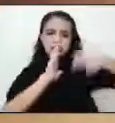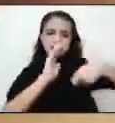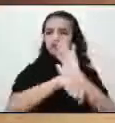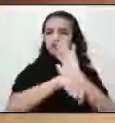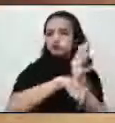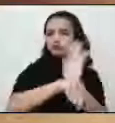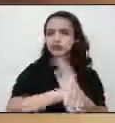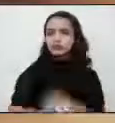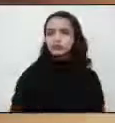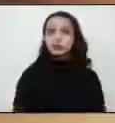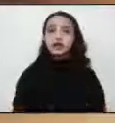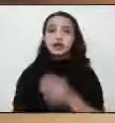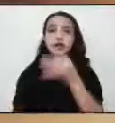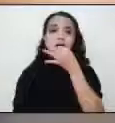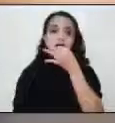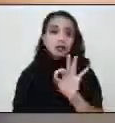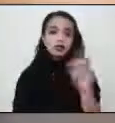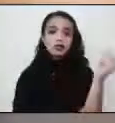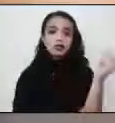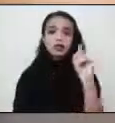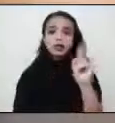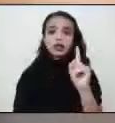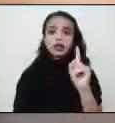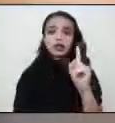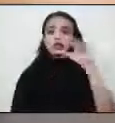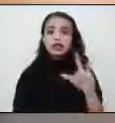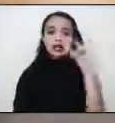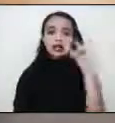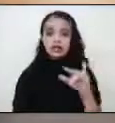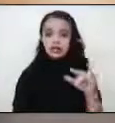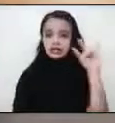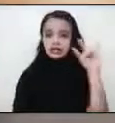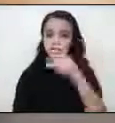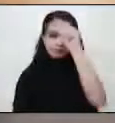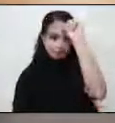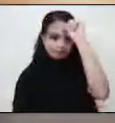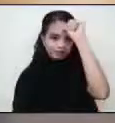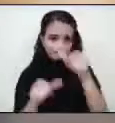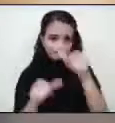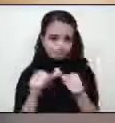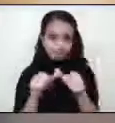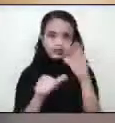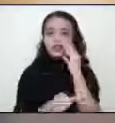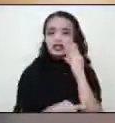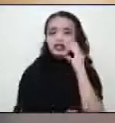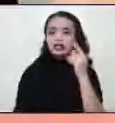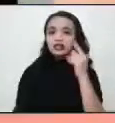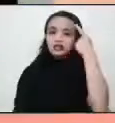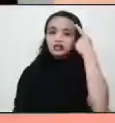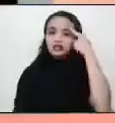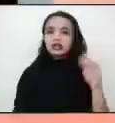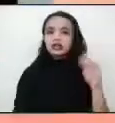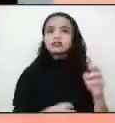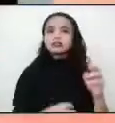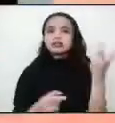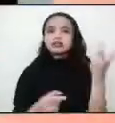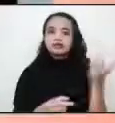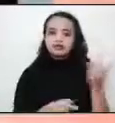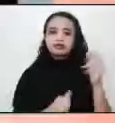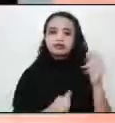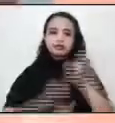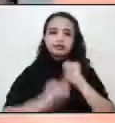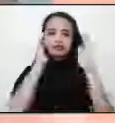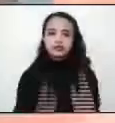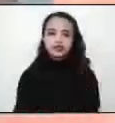tama-tama, and then we go shopping. Yung nag-bike kami, going somewhere to shop. I think I really